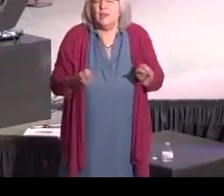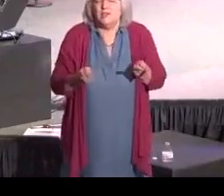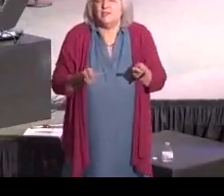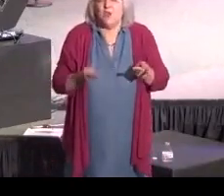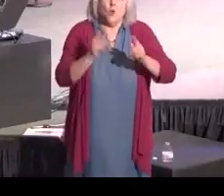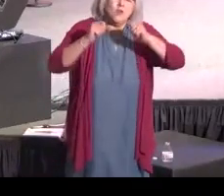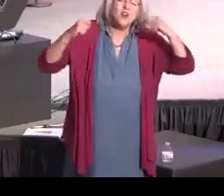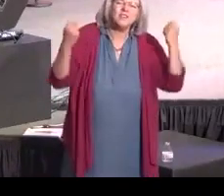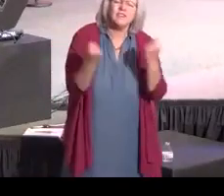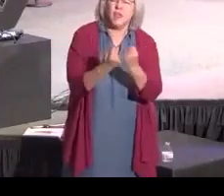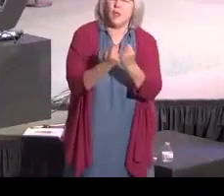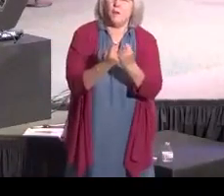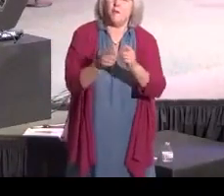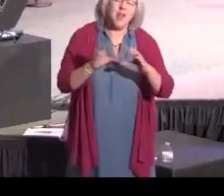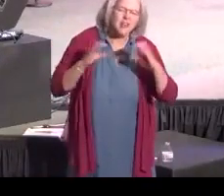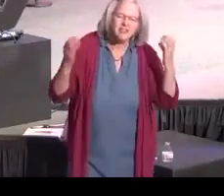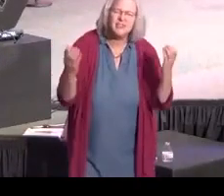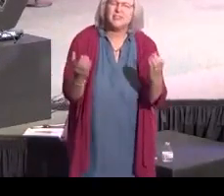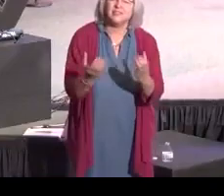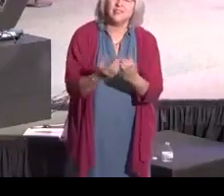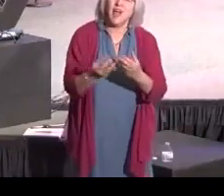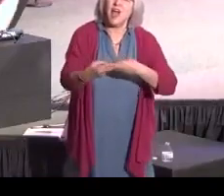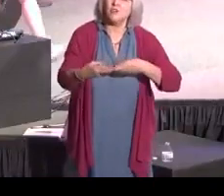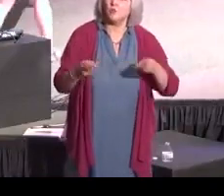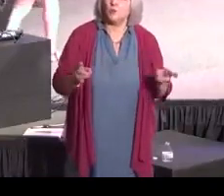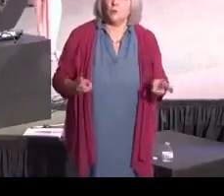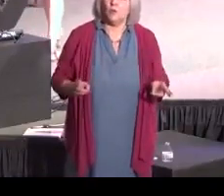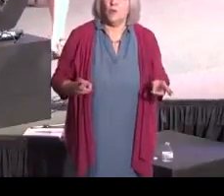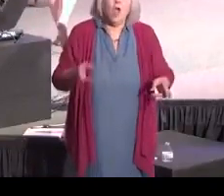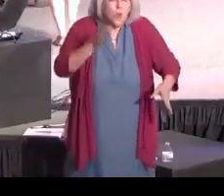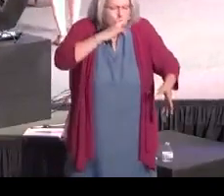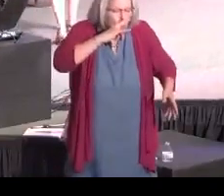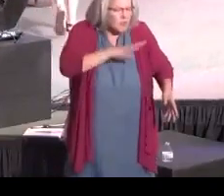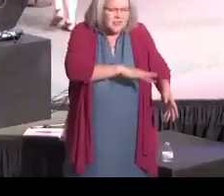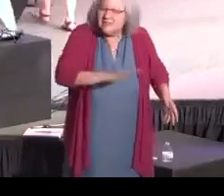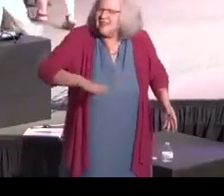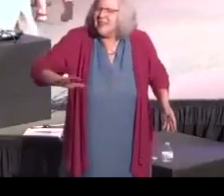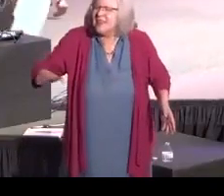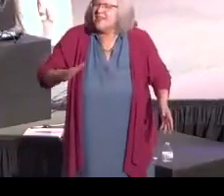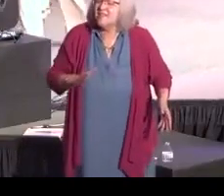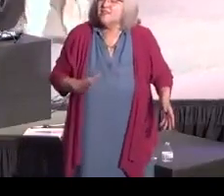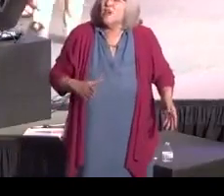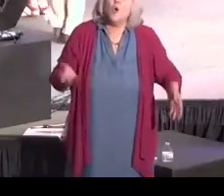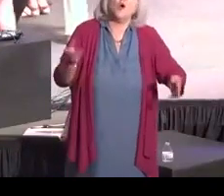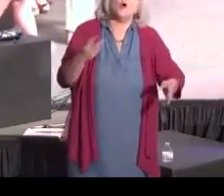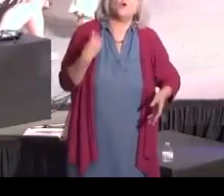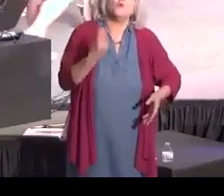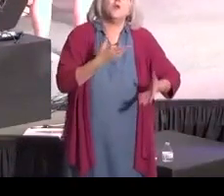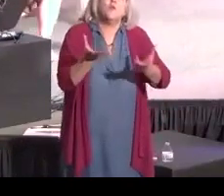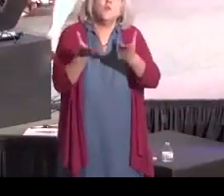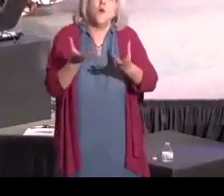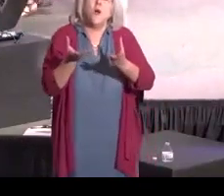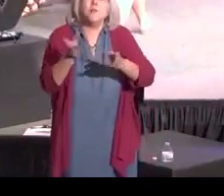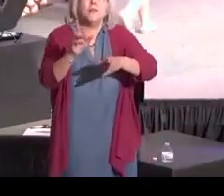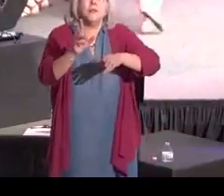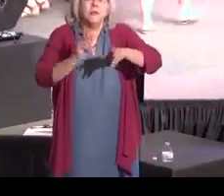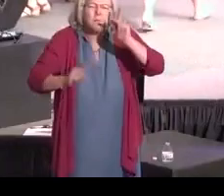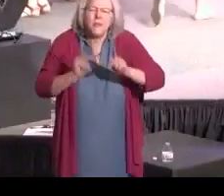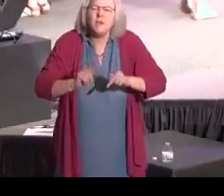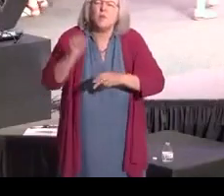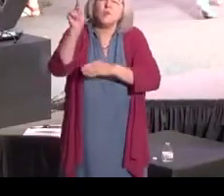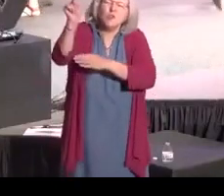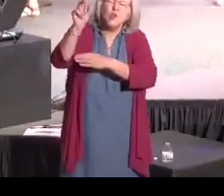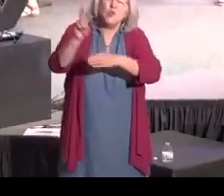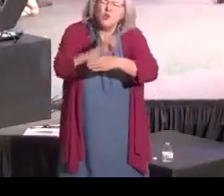with our team, in the classroom, with our own children. God, we want to be the people that you use to